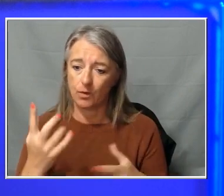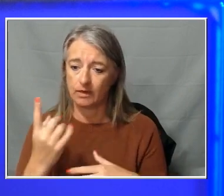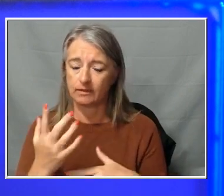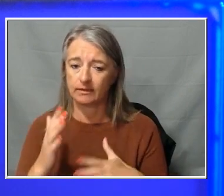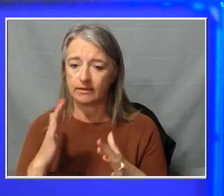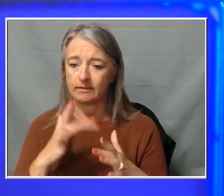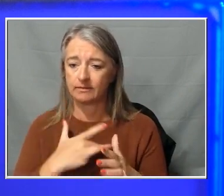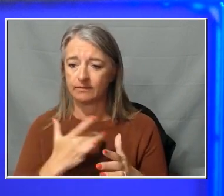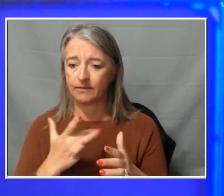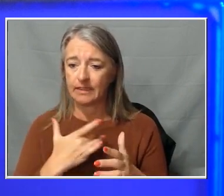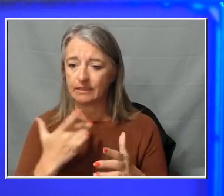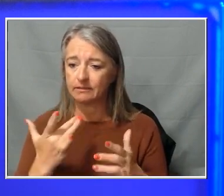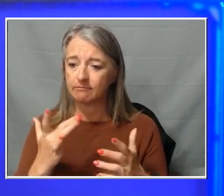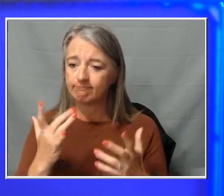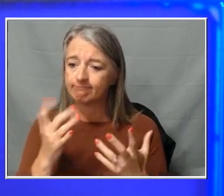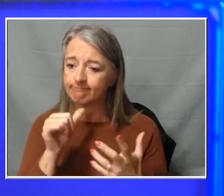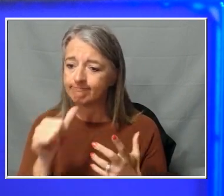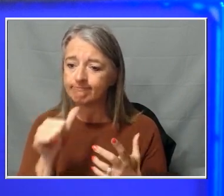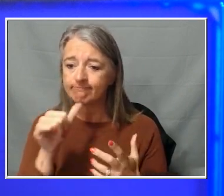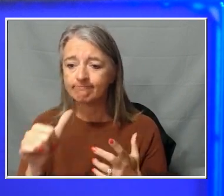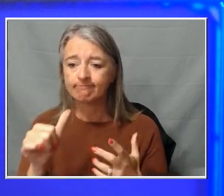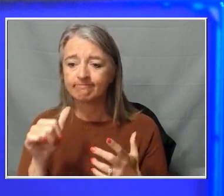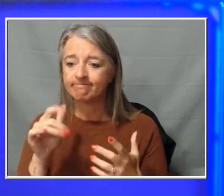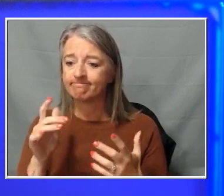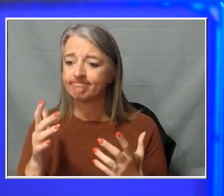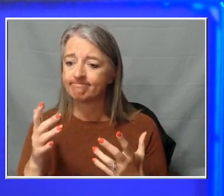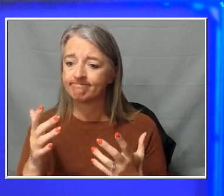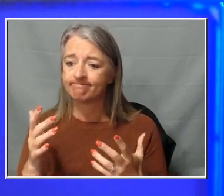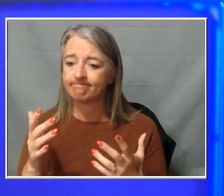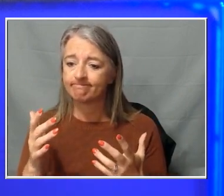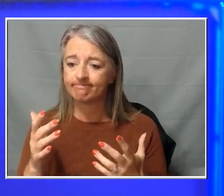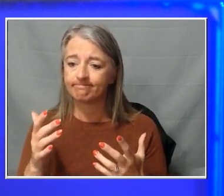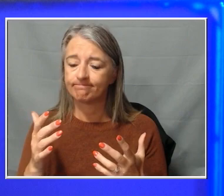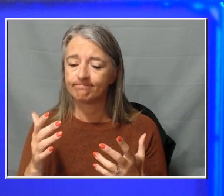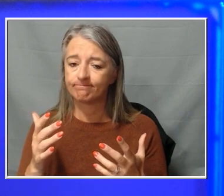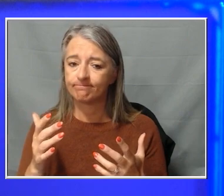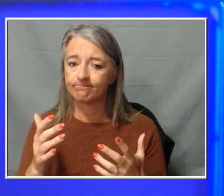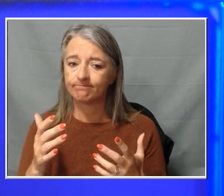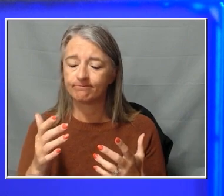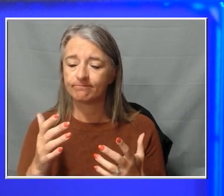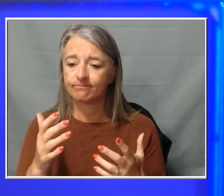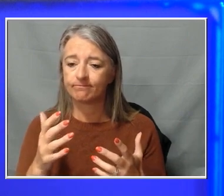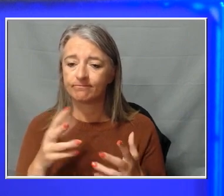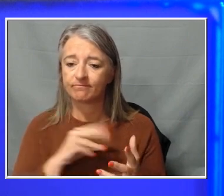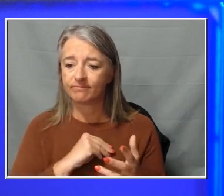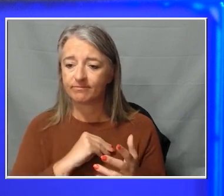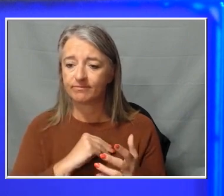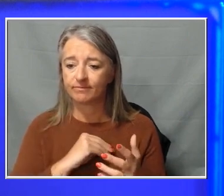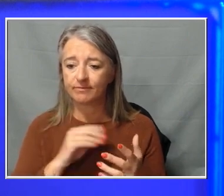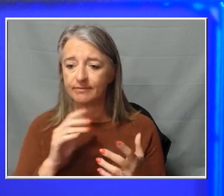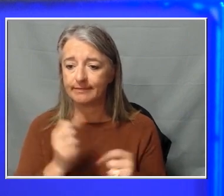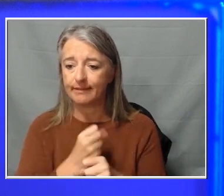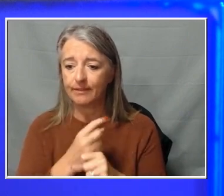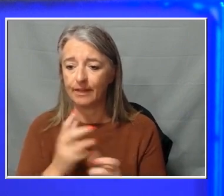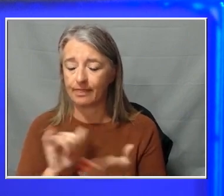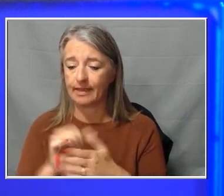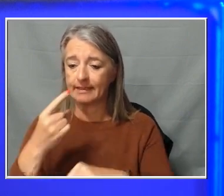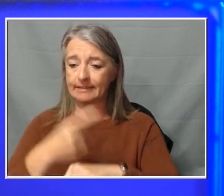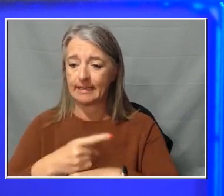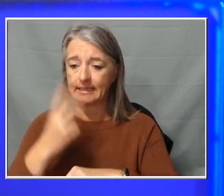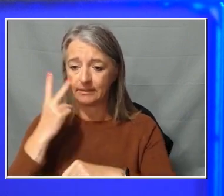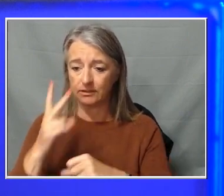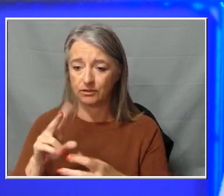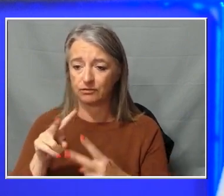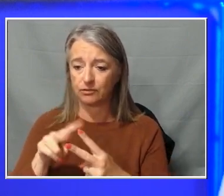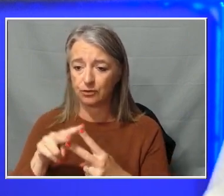not take anything for granted. And I really, from the day that I saw Dr. Twardowski to Dr.